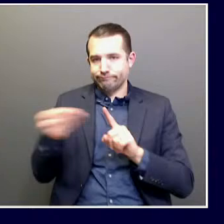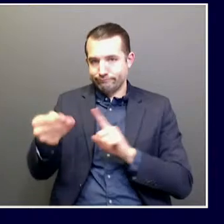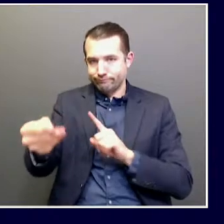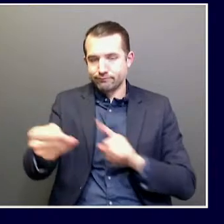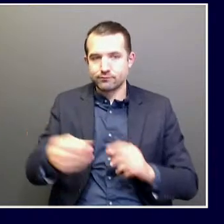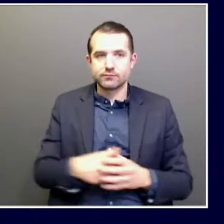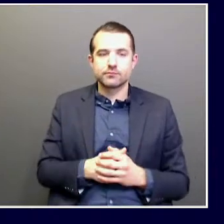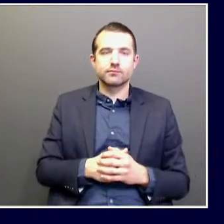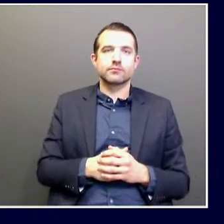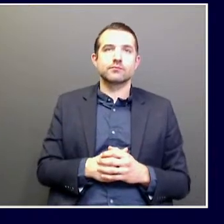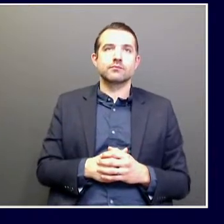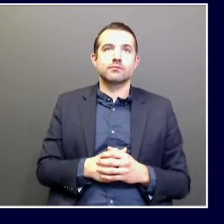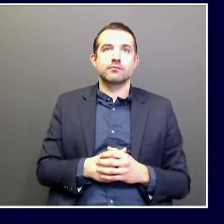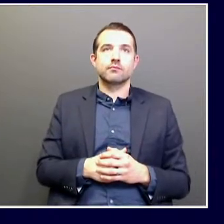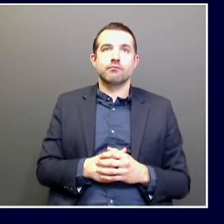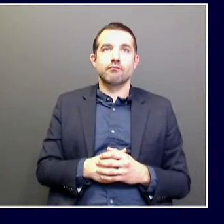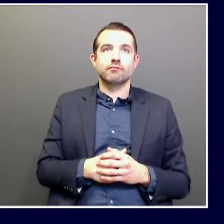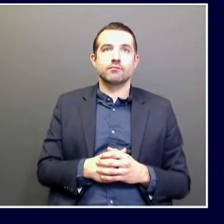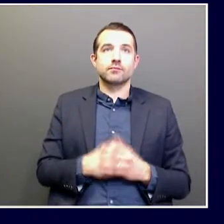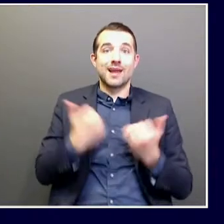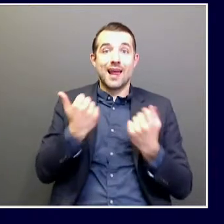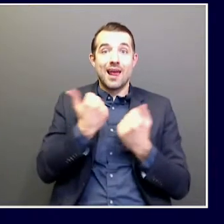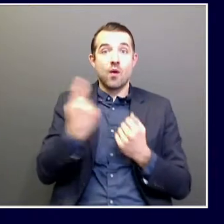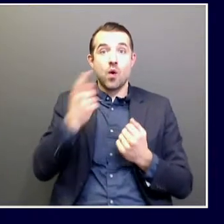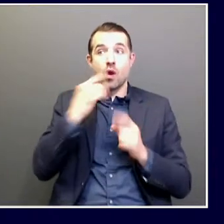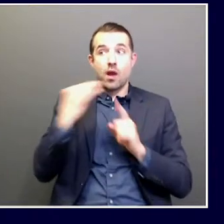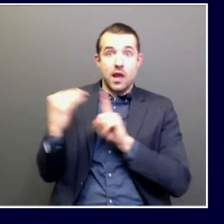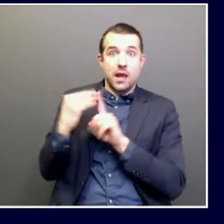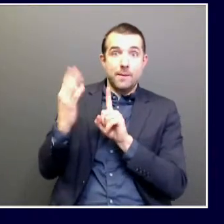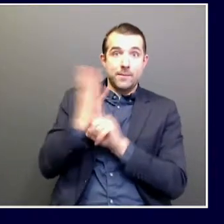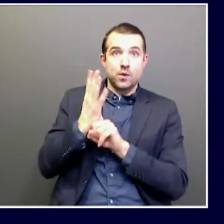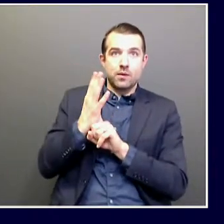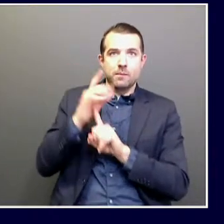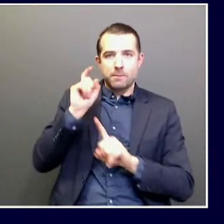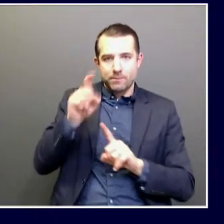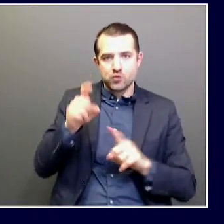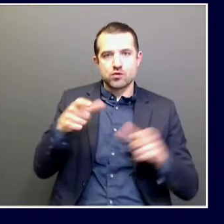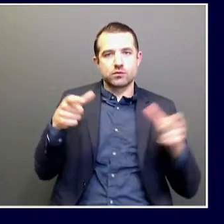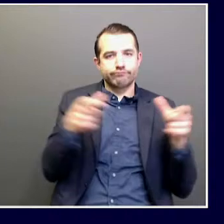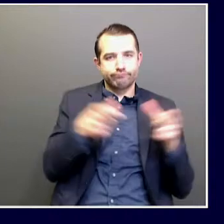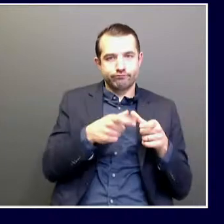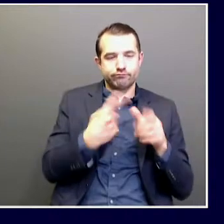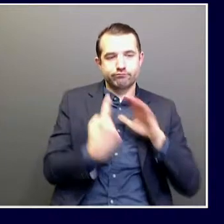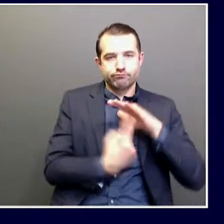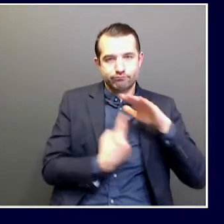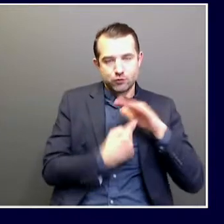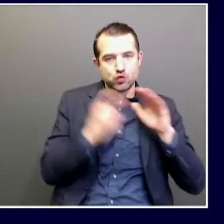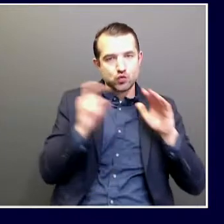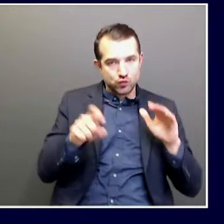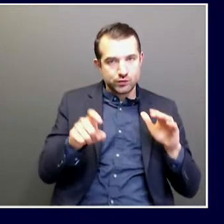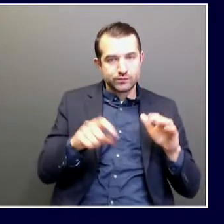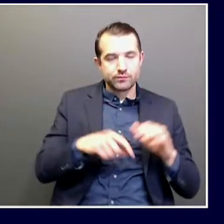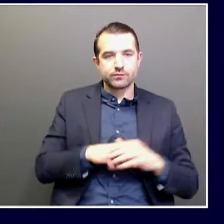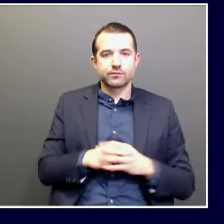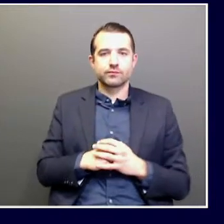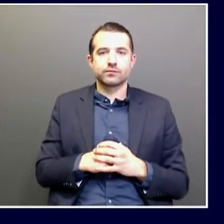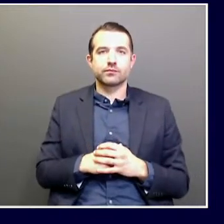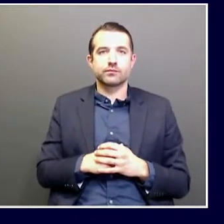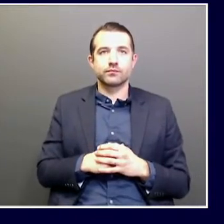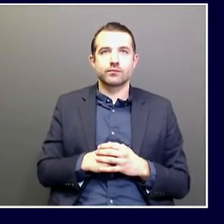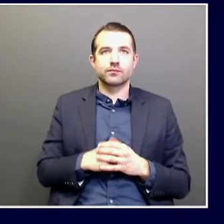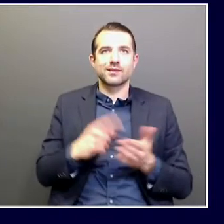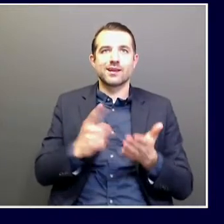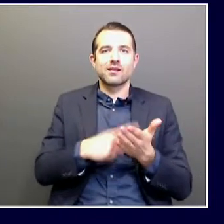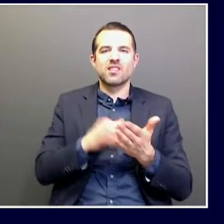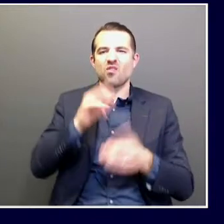quarantine. And so you shouldn't really be interacting with others. Now, in some cases, that's impossible to do, like in a household